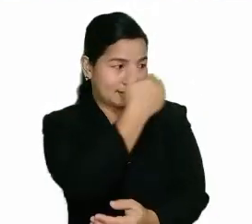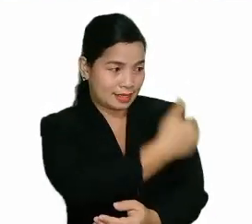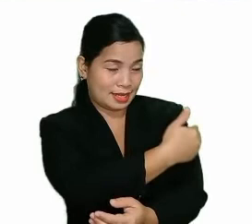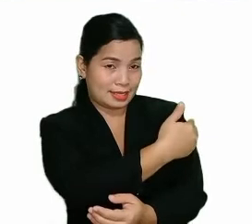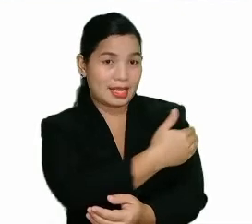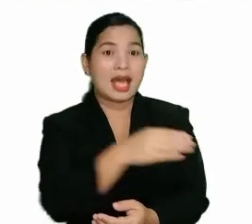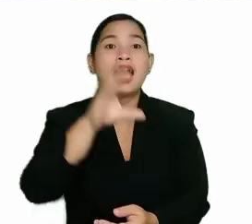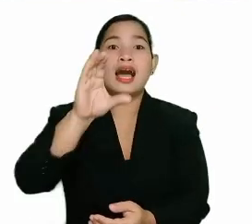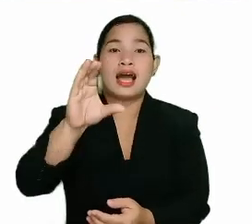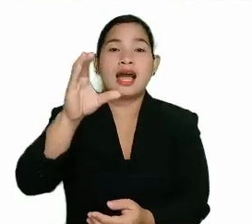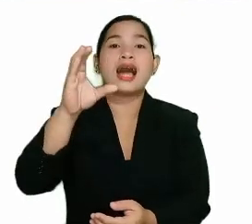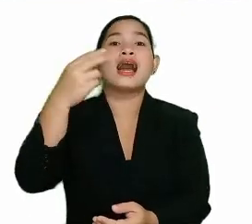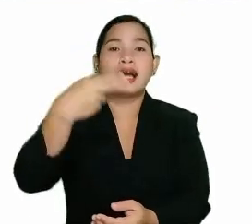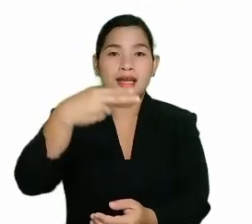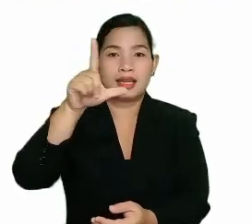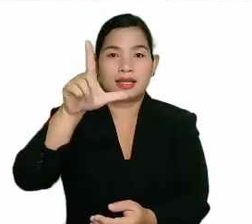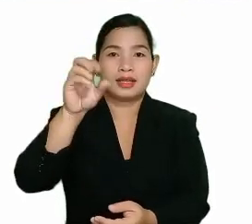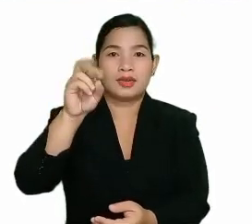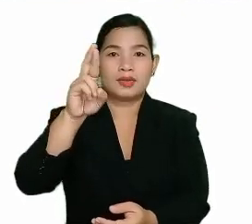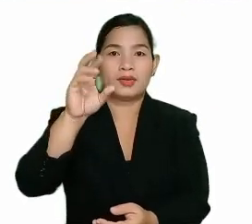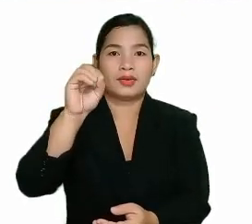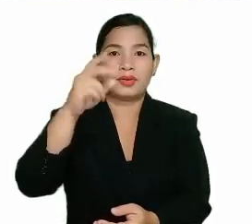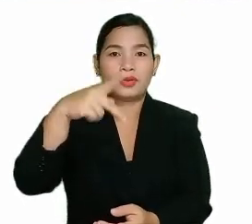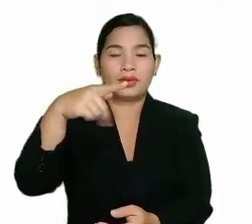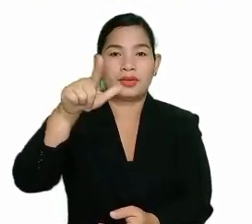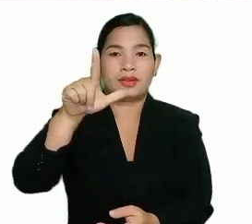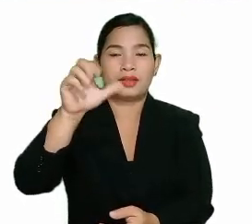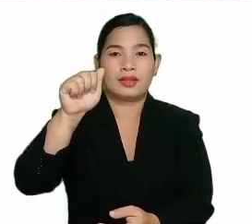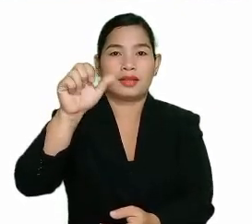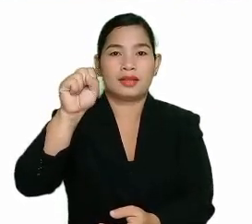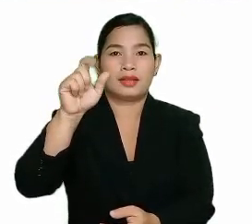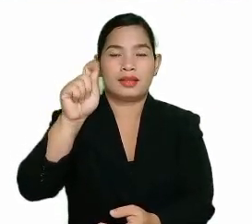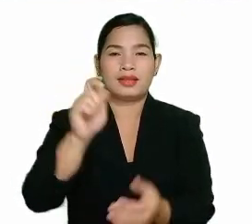Chloroplast is a food producer of a plant cell. Is a